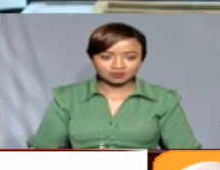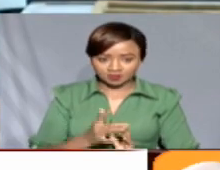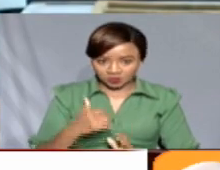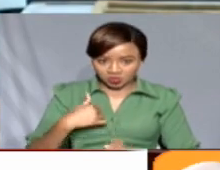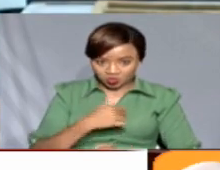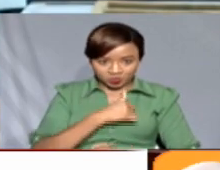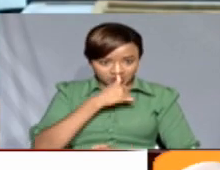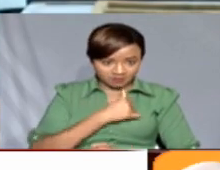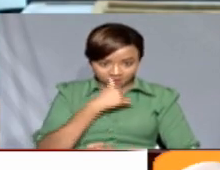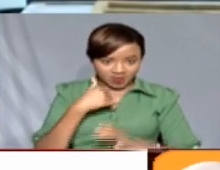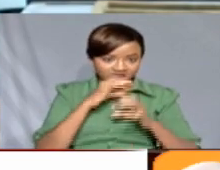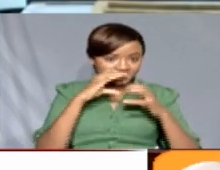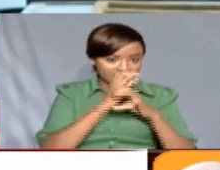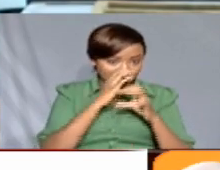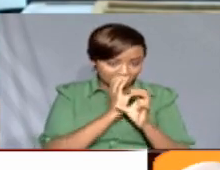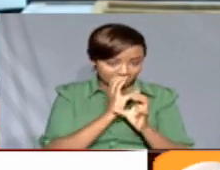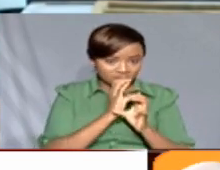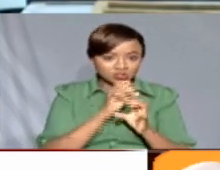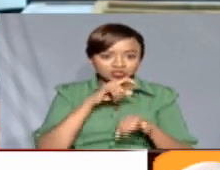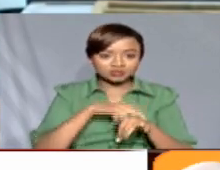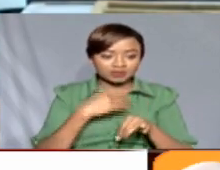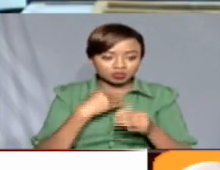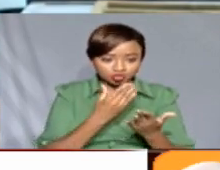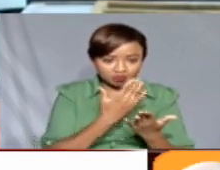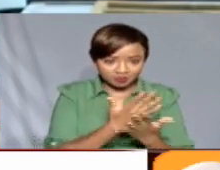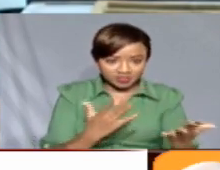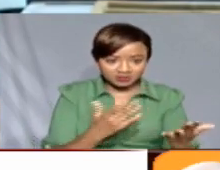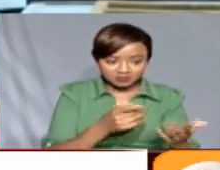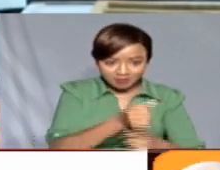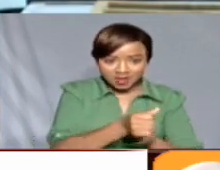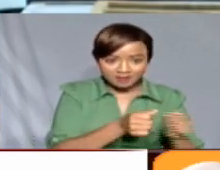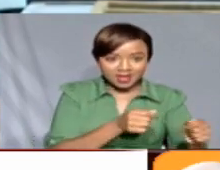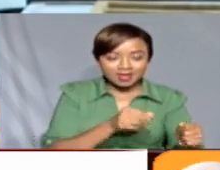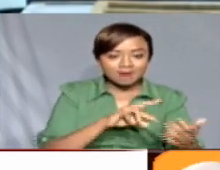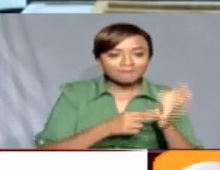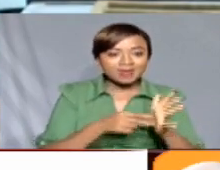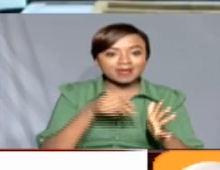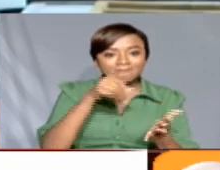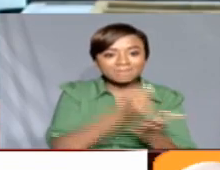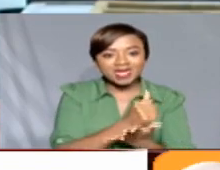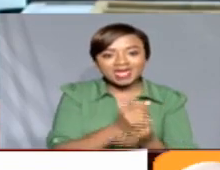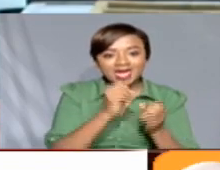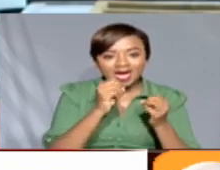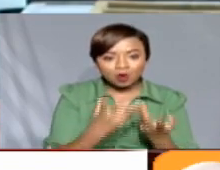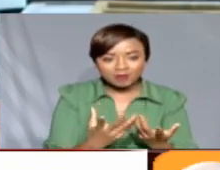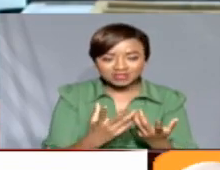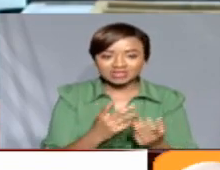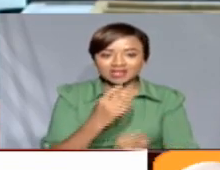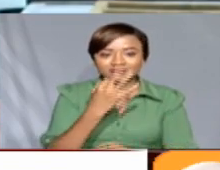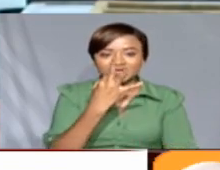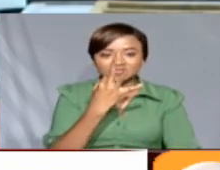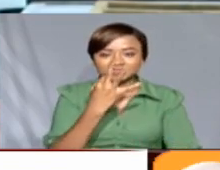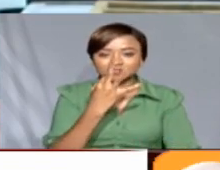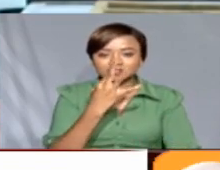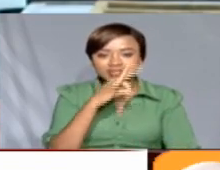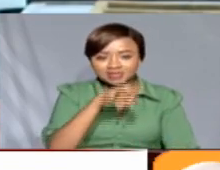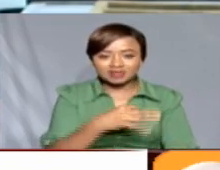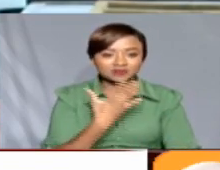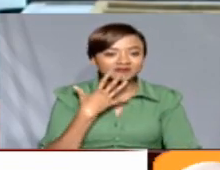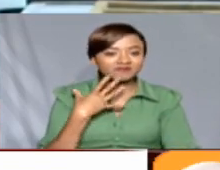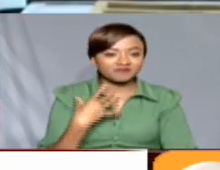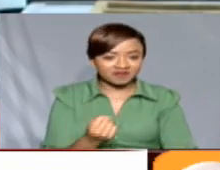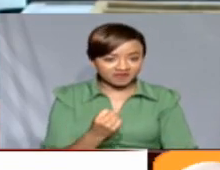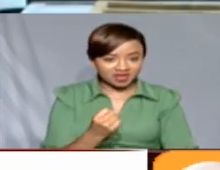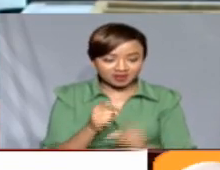procure, if you calculate, it comes to about $35 to $50 per test. So that's about